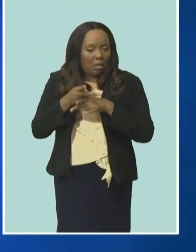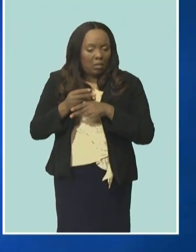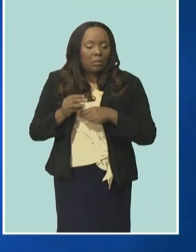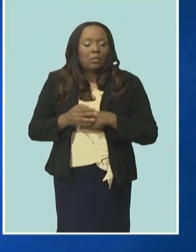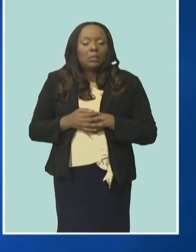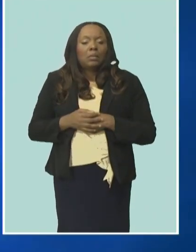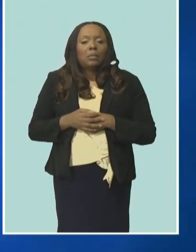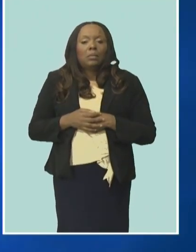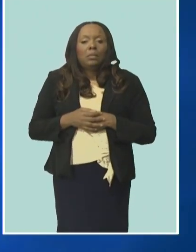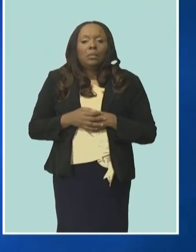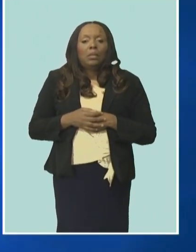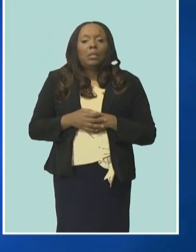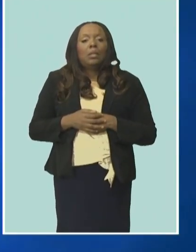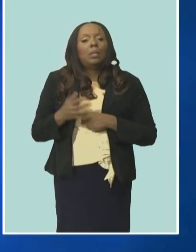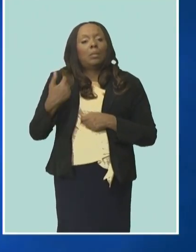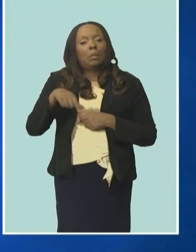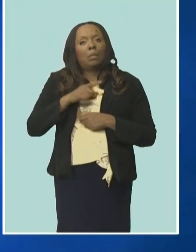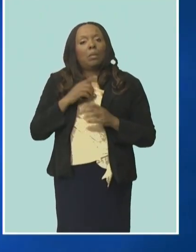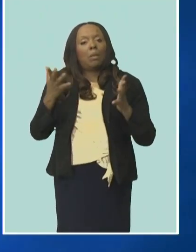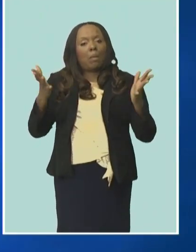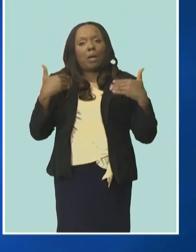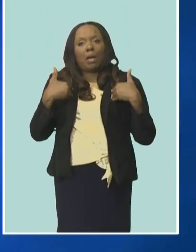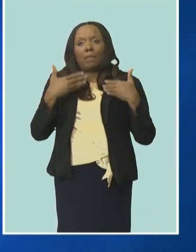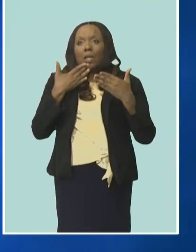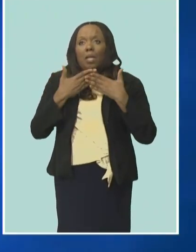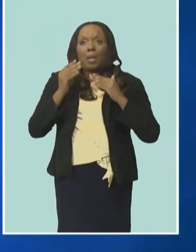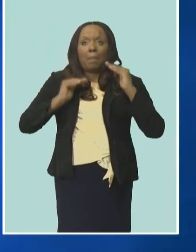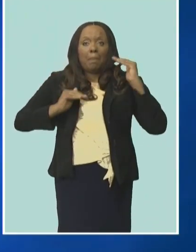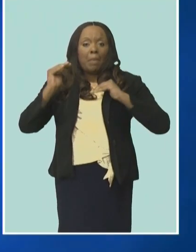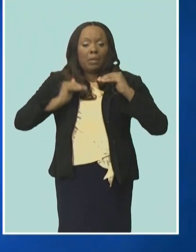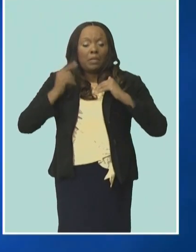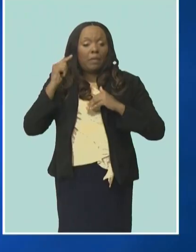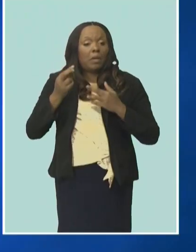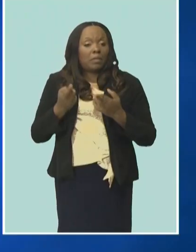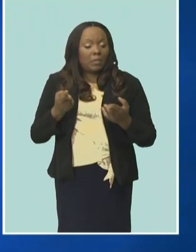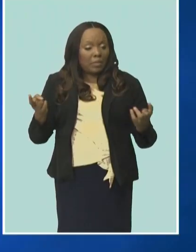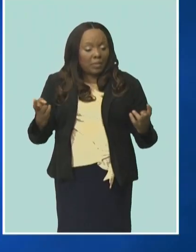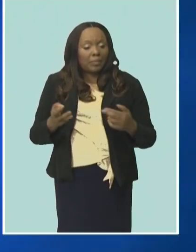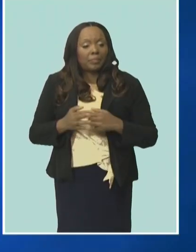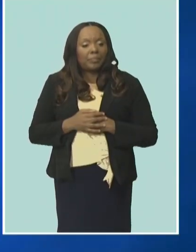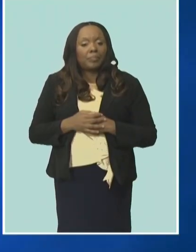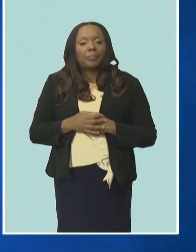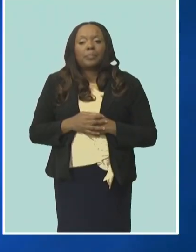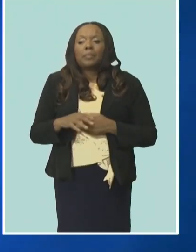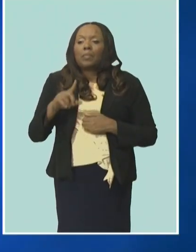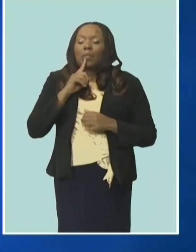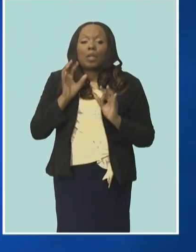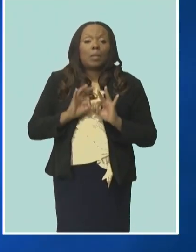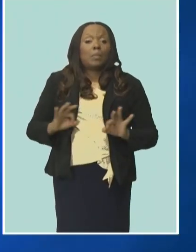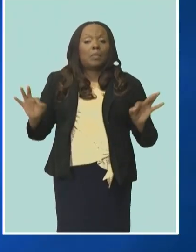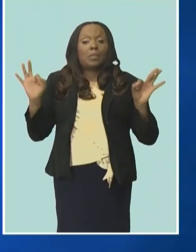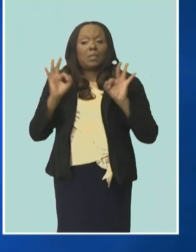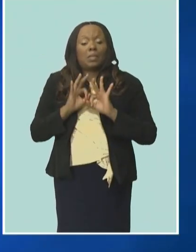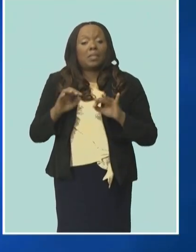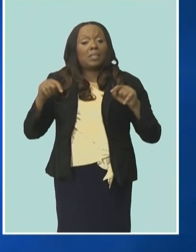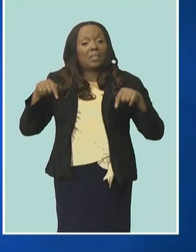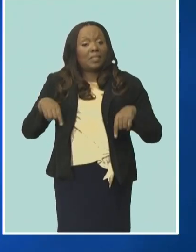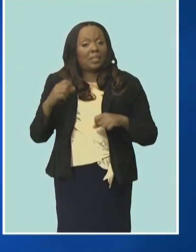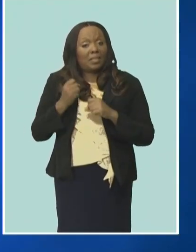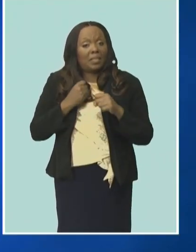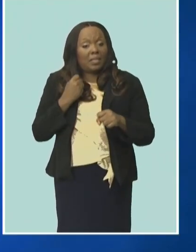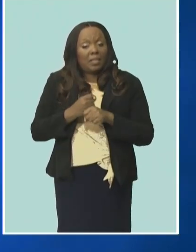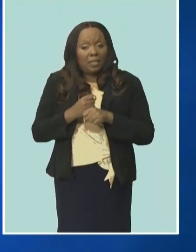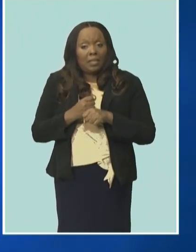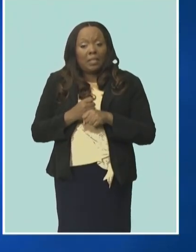ongoing commitment to balancing resources. It is important to note that earlier this year, staff from